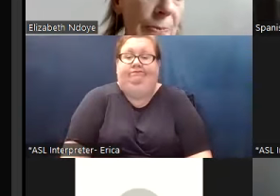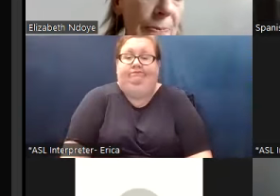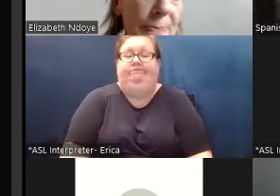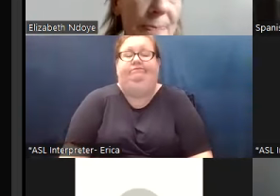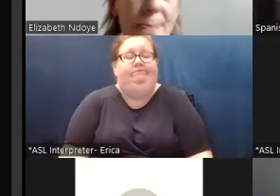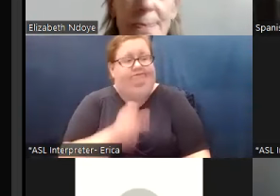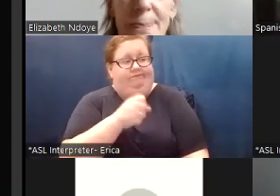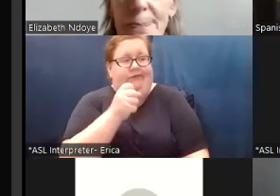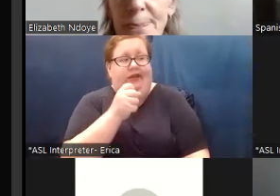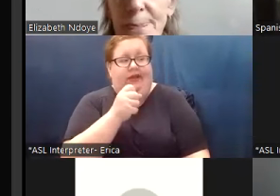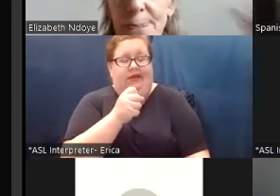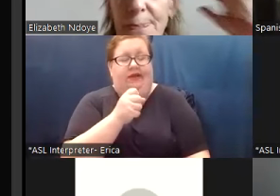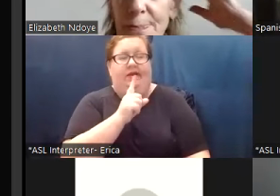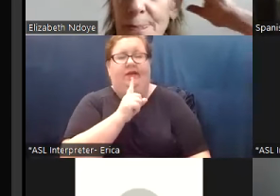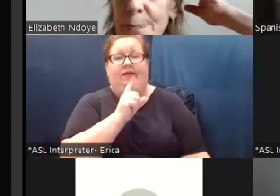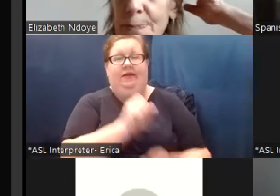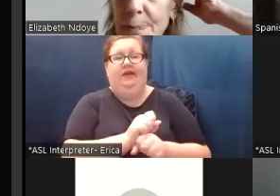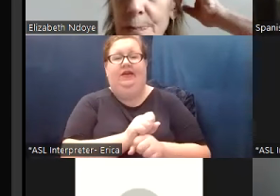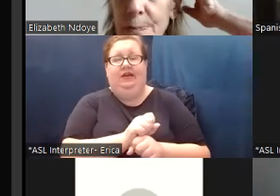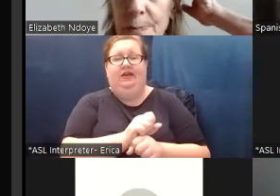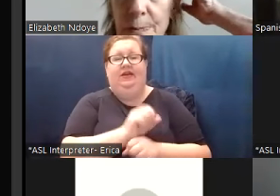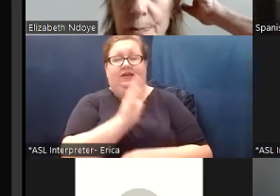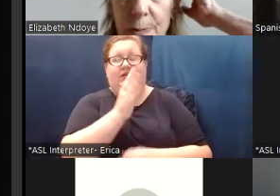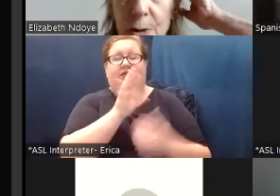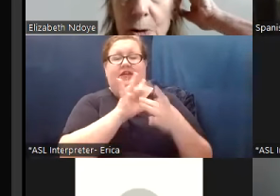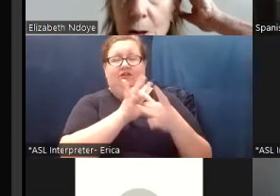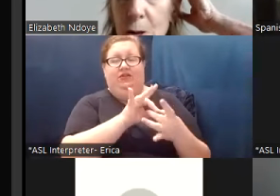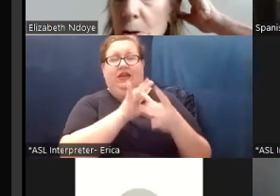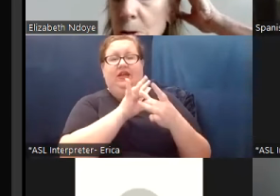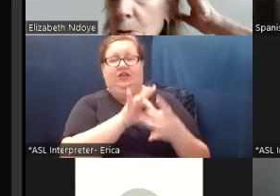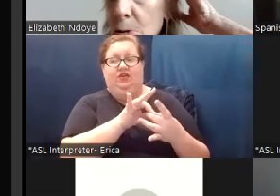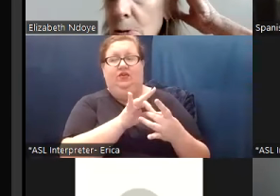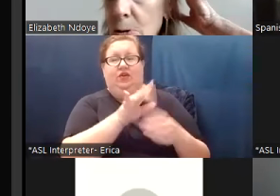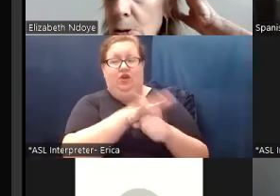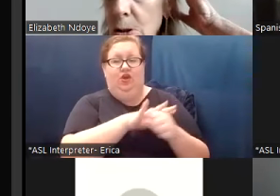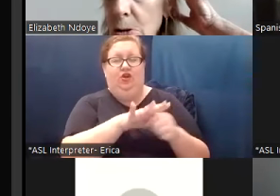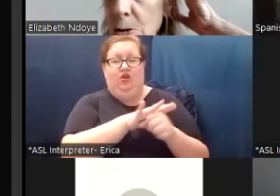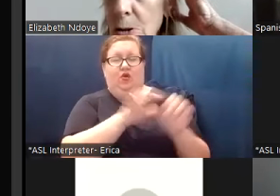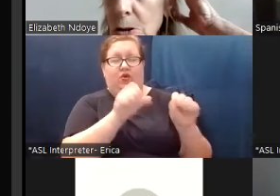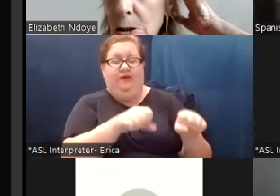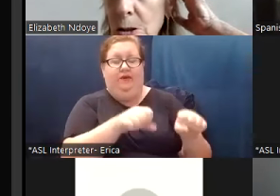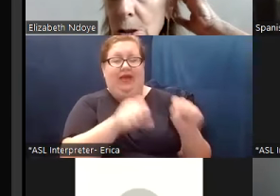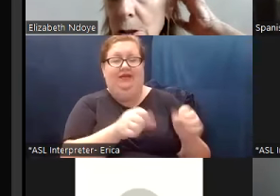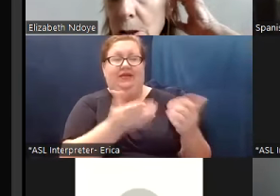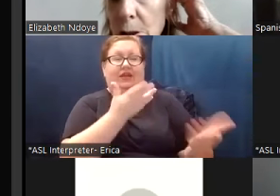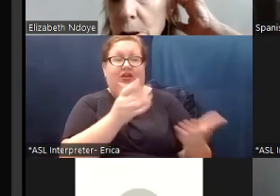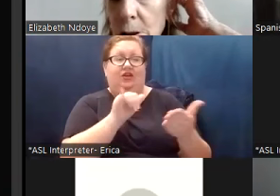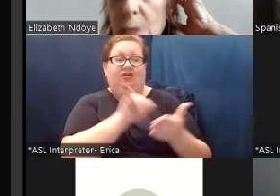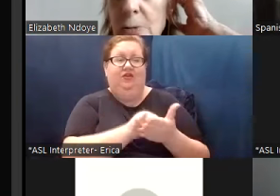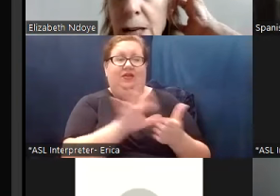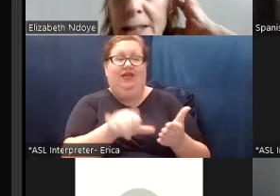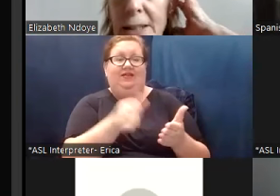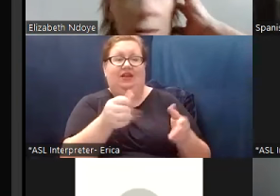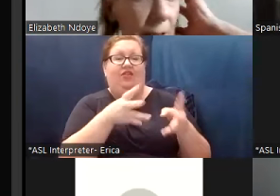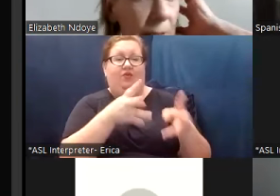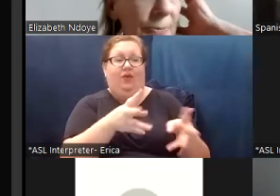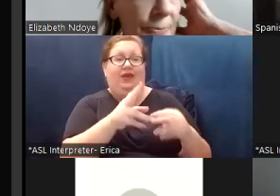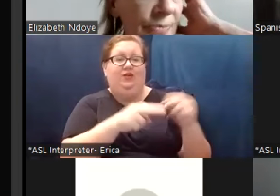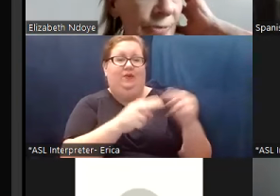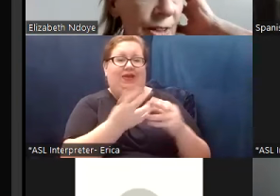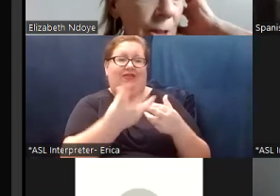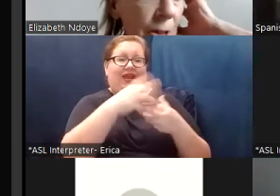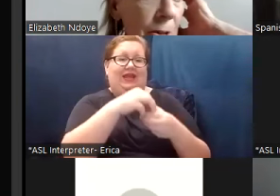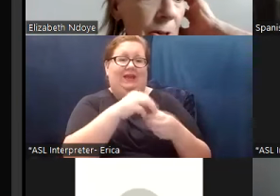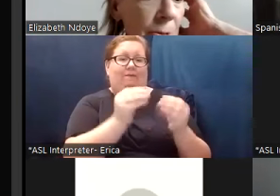Yeah, definitely seems sort of related to the, local capacity. So maybe that's like sort of another way to build that in a little bit